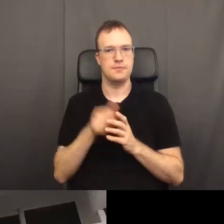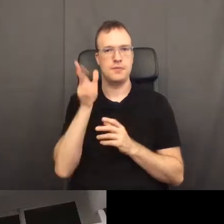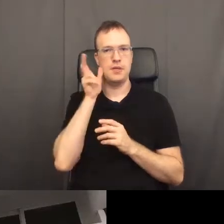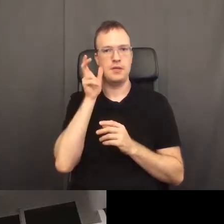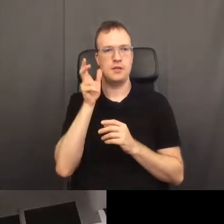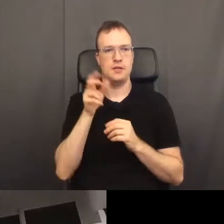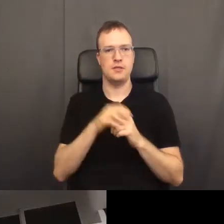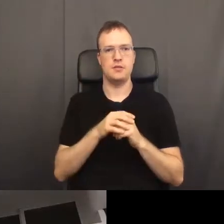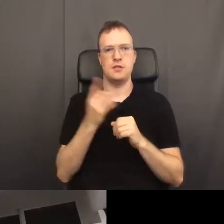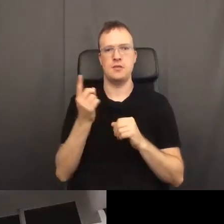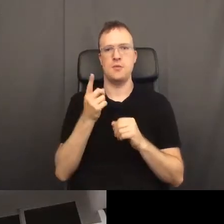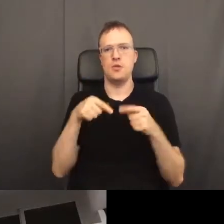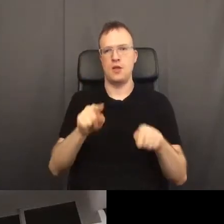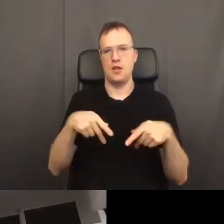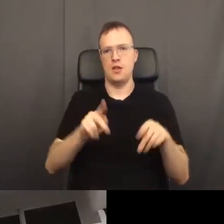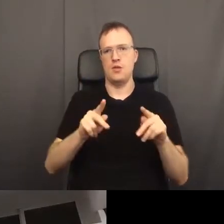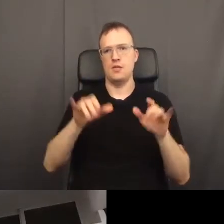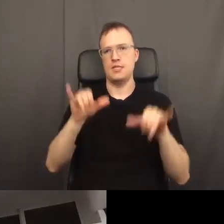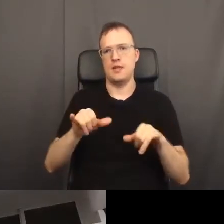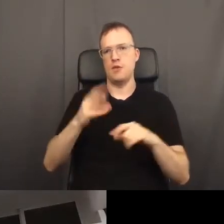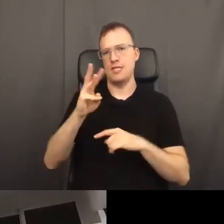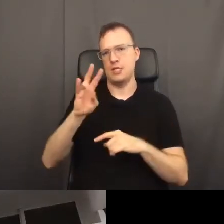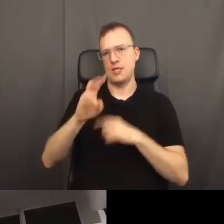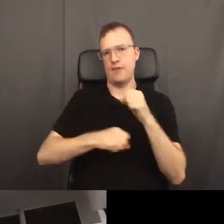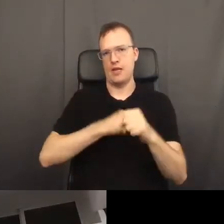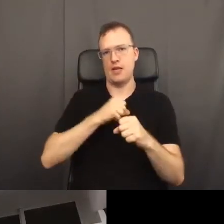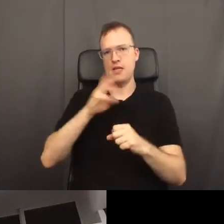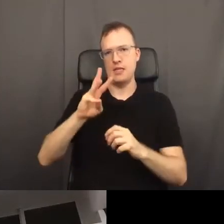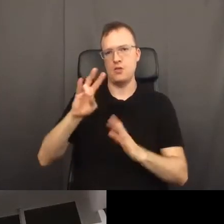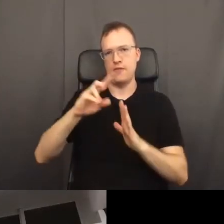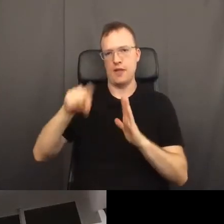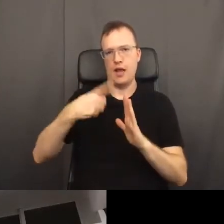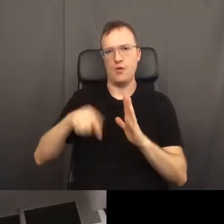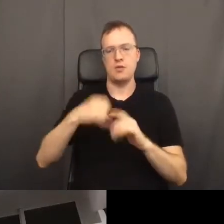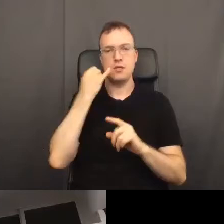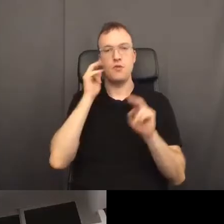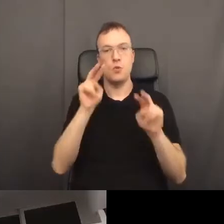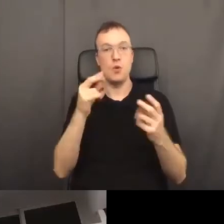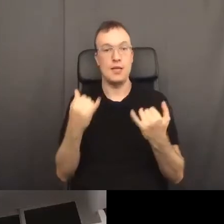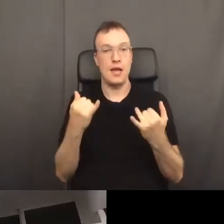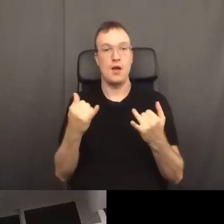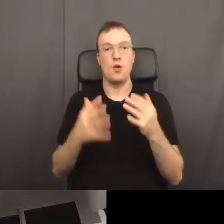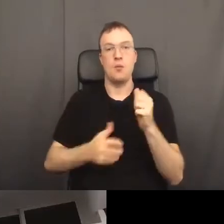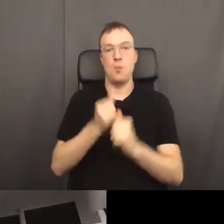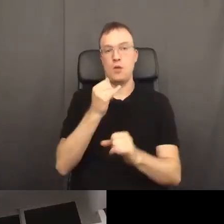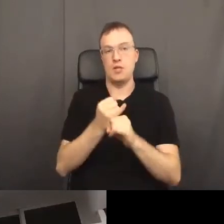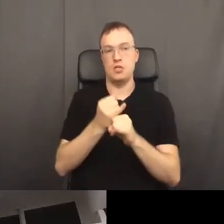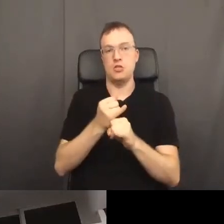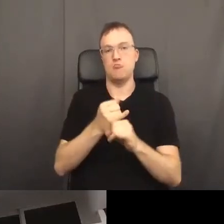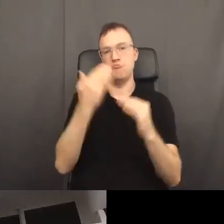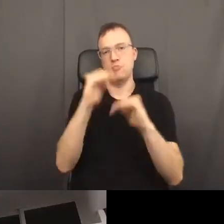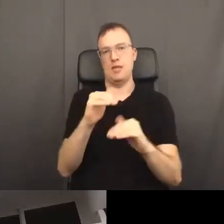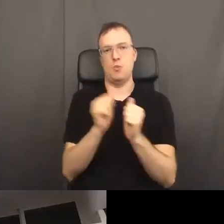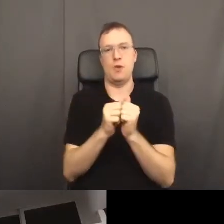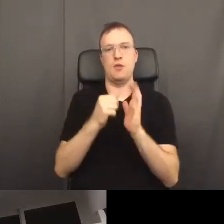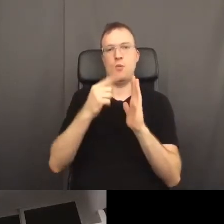and they're allowed to stay for 6 or 7 hours. And if you look nowadays at most institutions, you're being limited to an